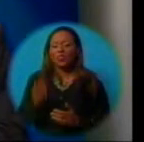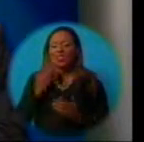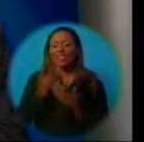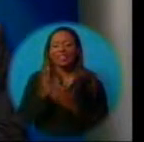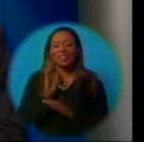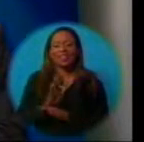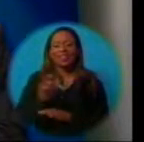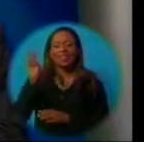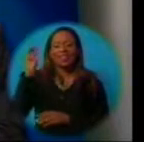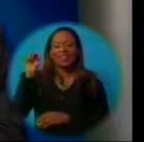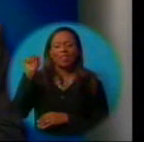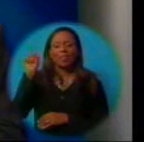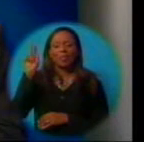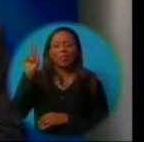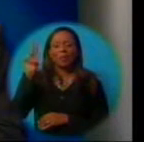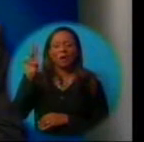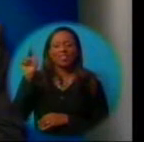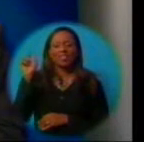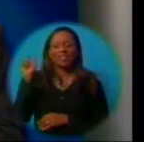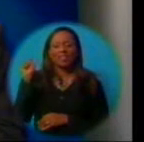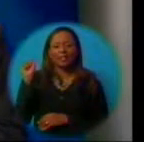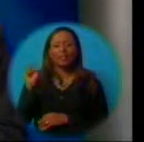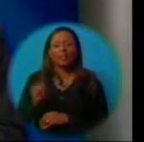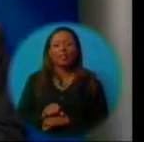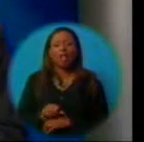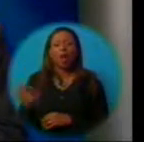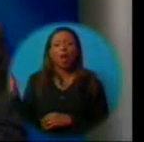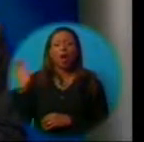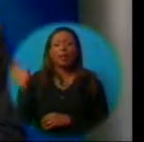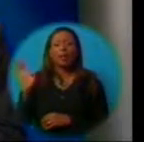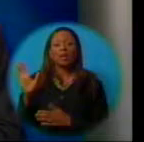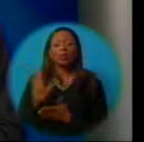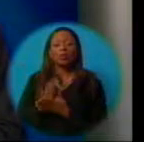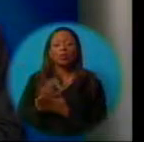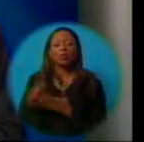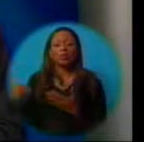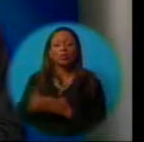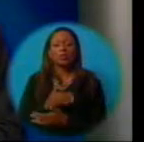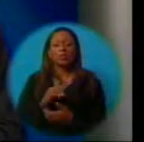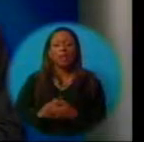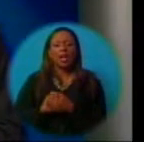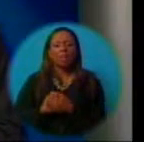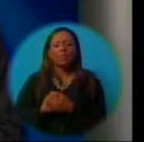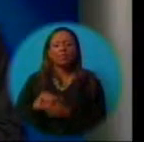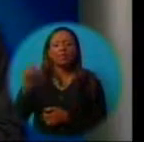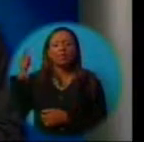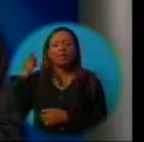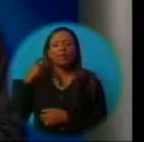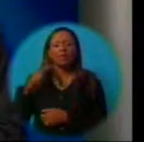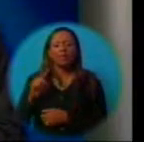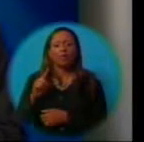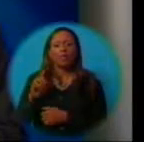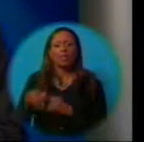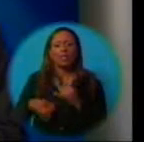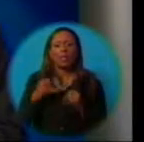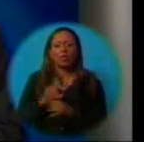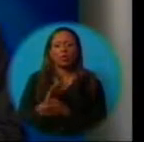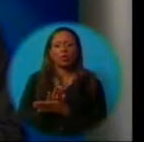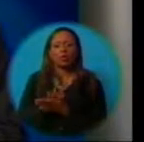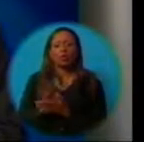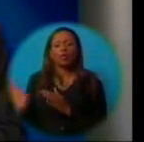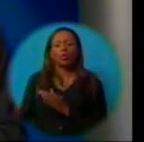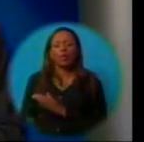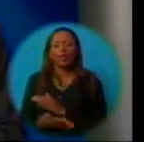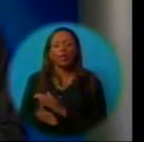Good evening, I am Mark Seal with your Lime Sports World. Combermere are the new champions of the Sir Garfield Sobers International Schools